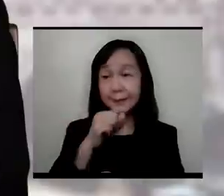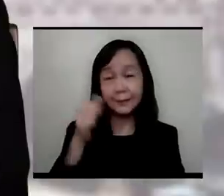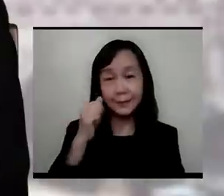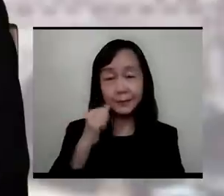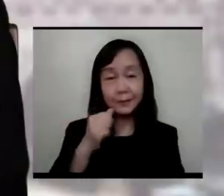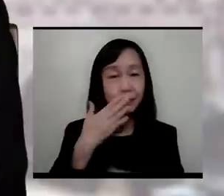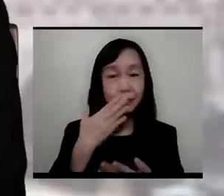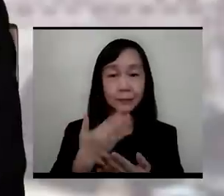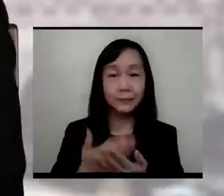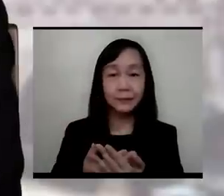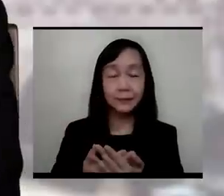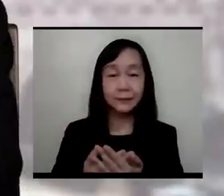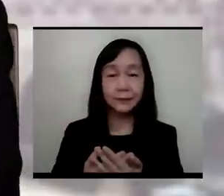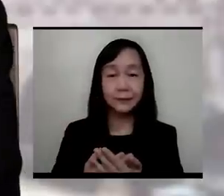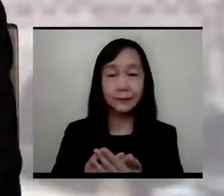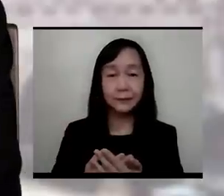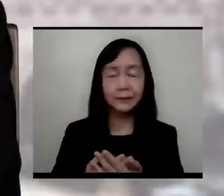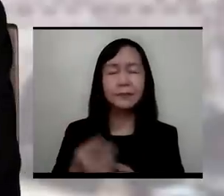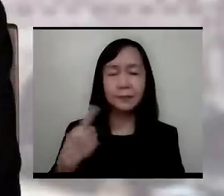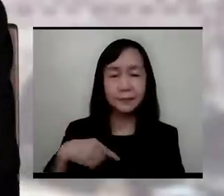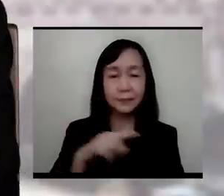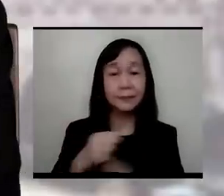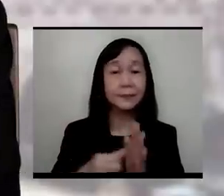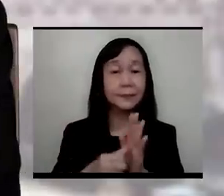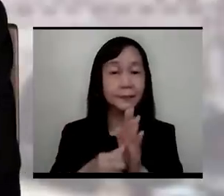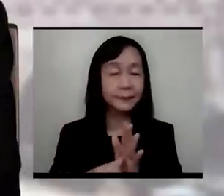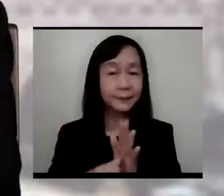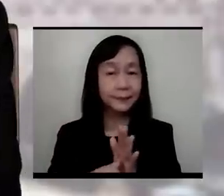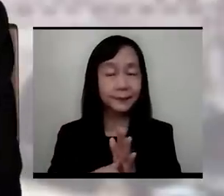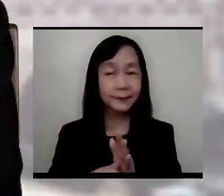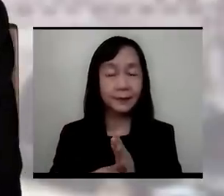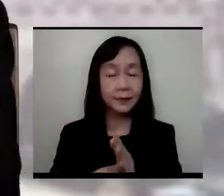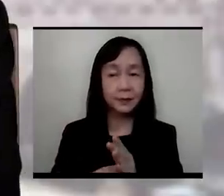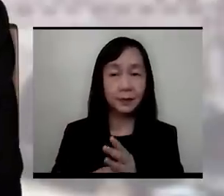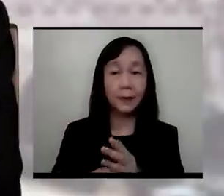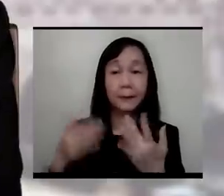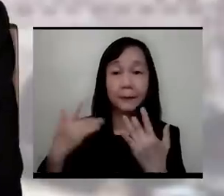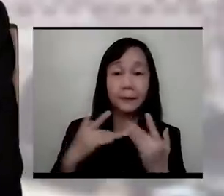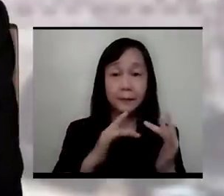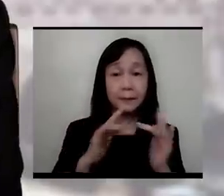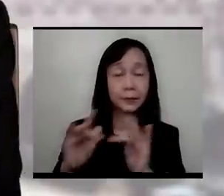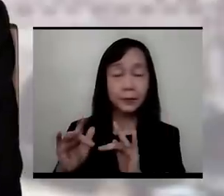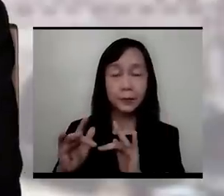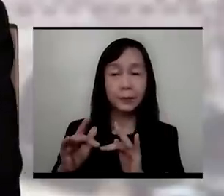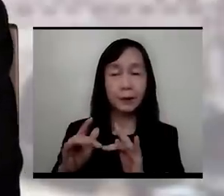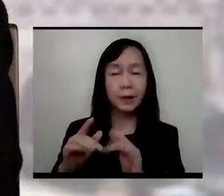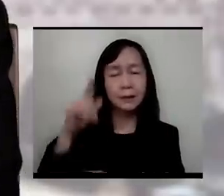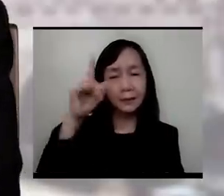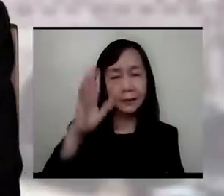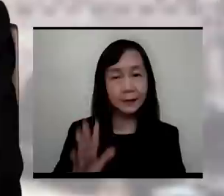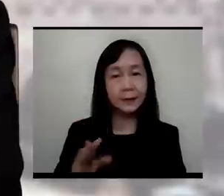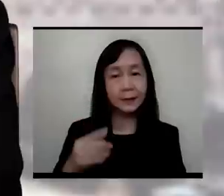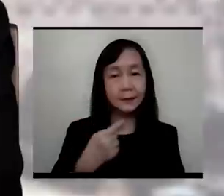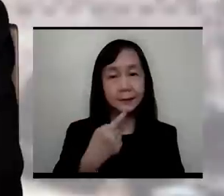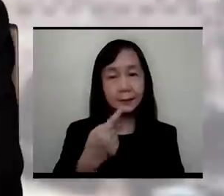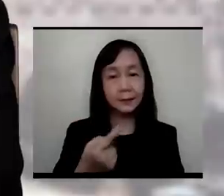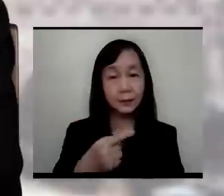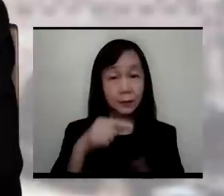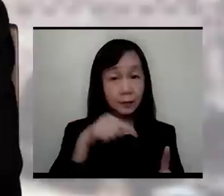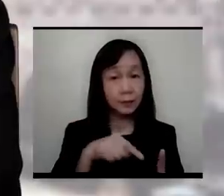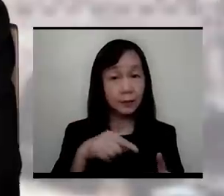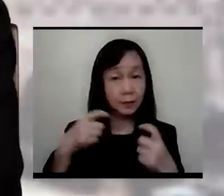And we are stressing the element of mercy By which God tells a sinner